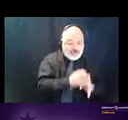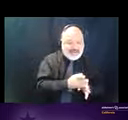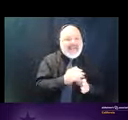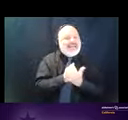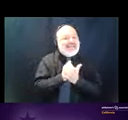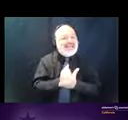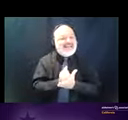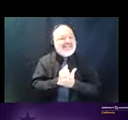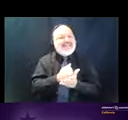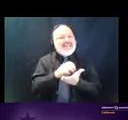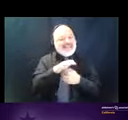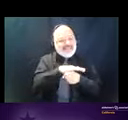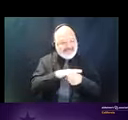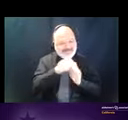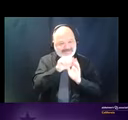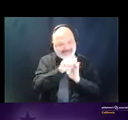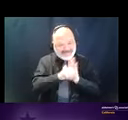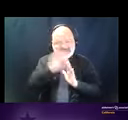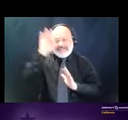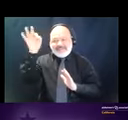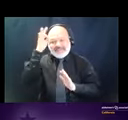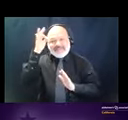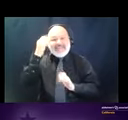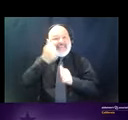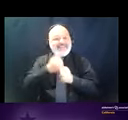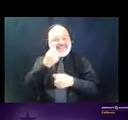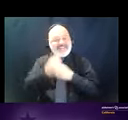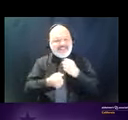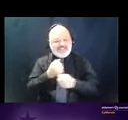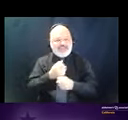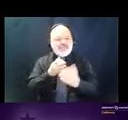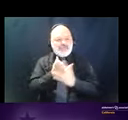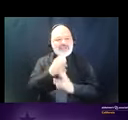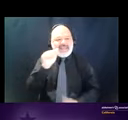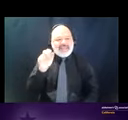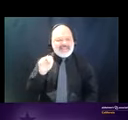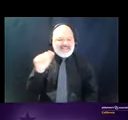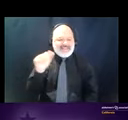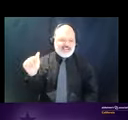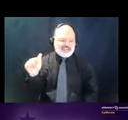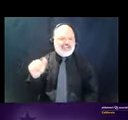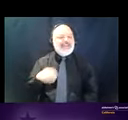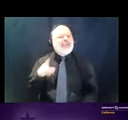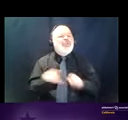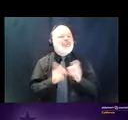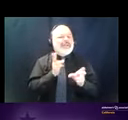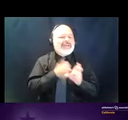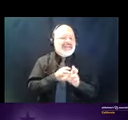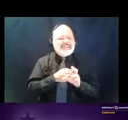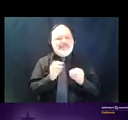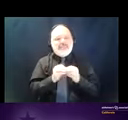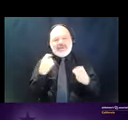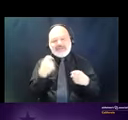level, and has advocated for more funding annually through the NIH. Also to engage more Latinos and more people of